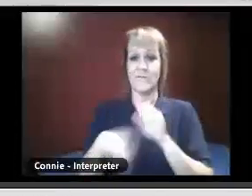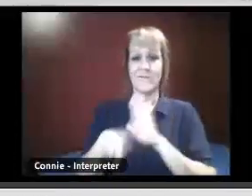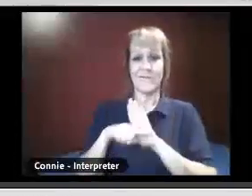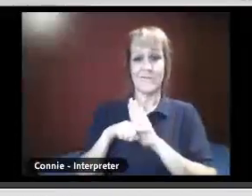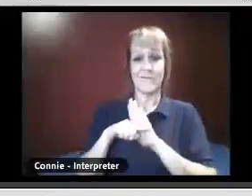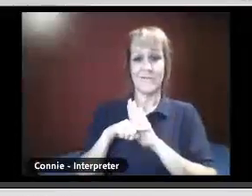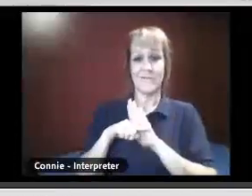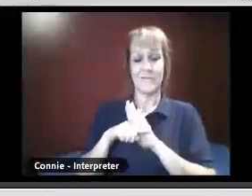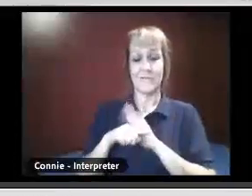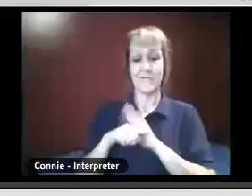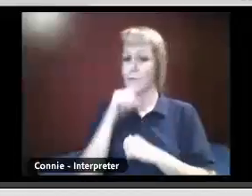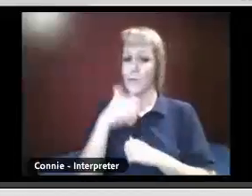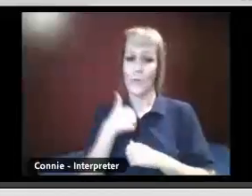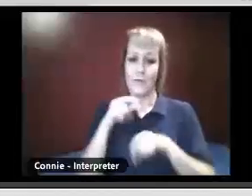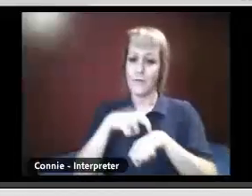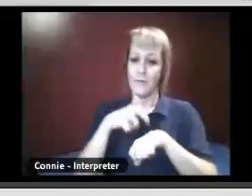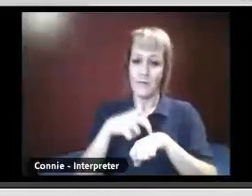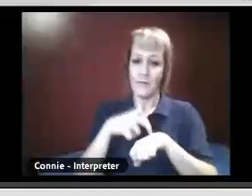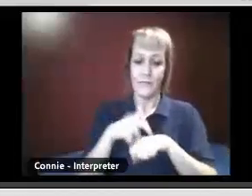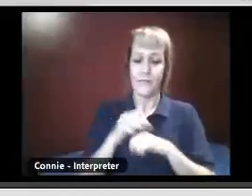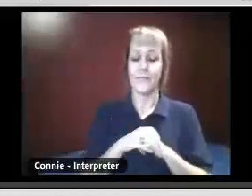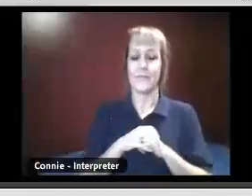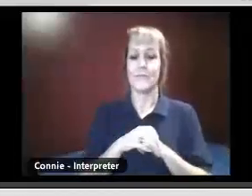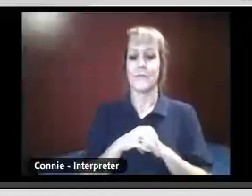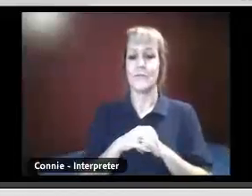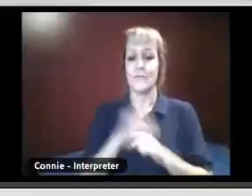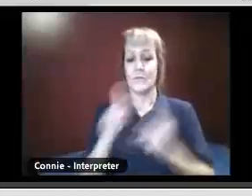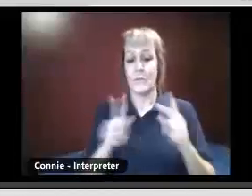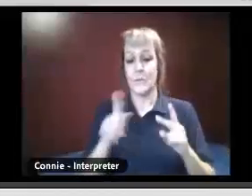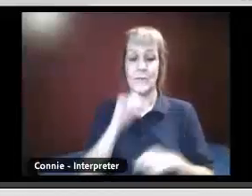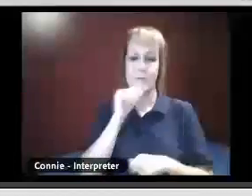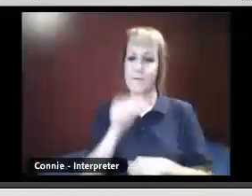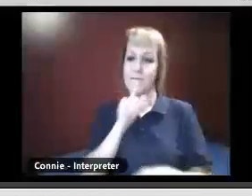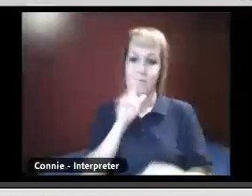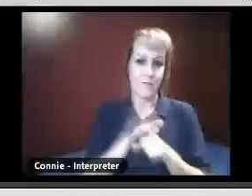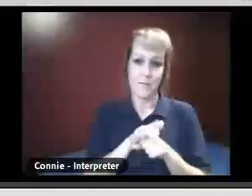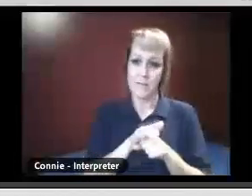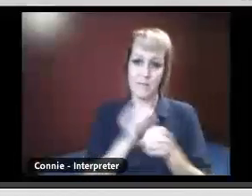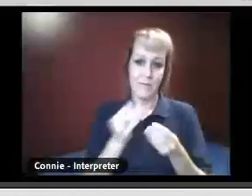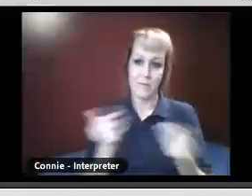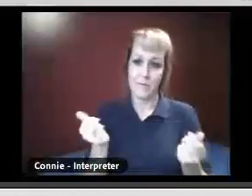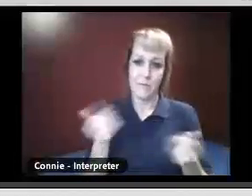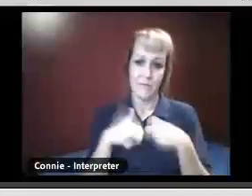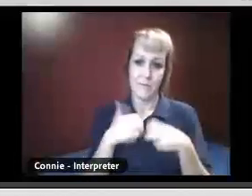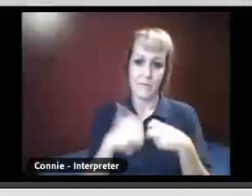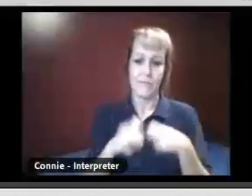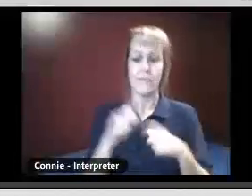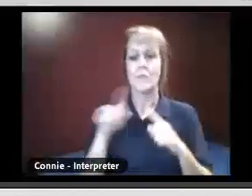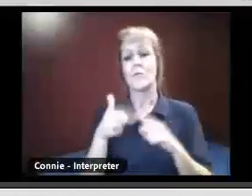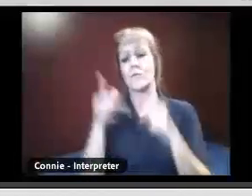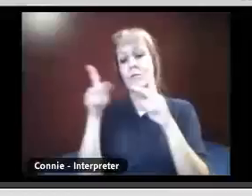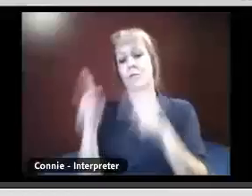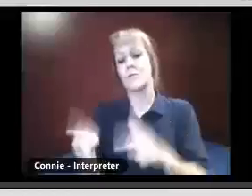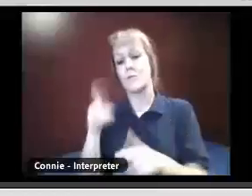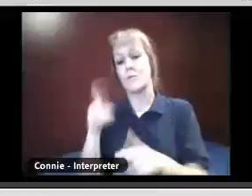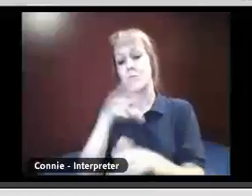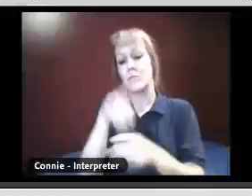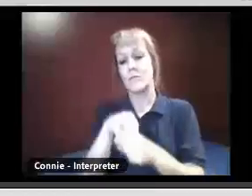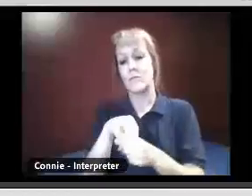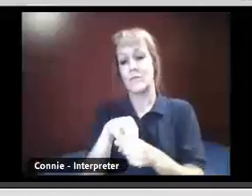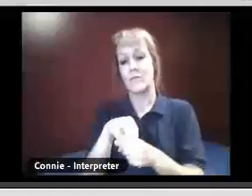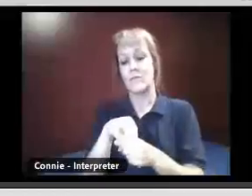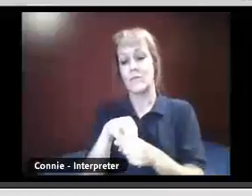when you don't have a whole lot of time, when the parties are not committed to resolution, when the individuals involved really don't have